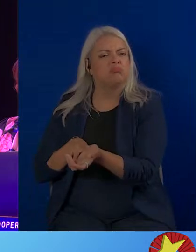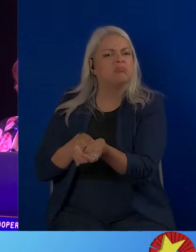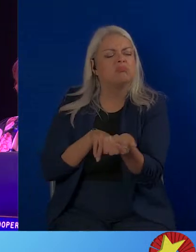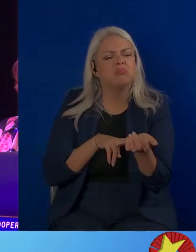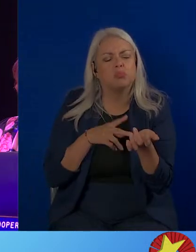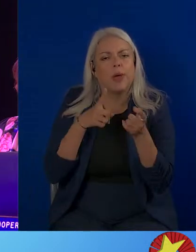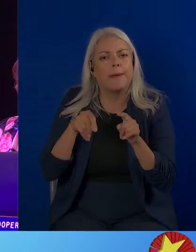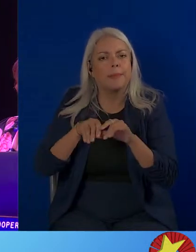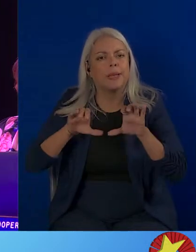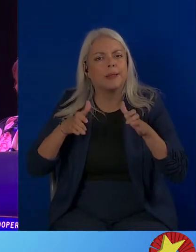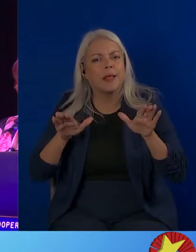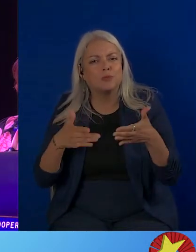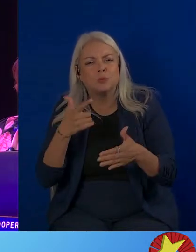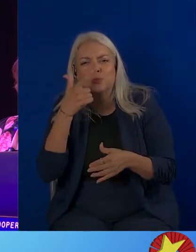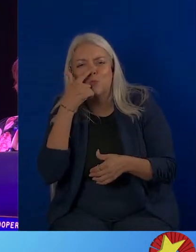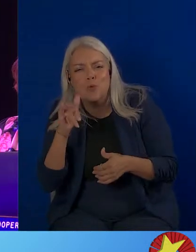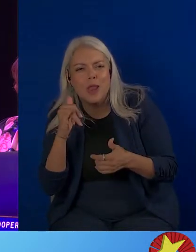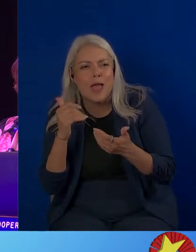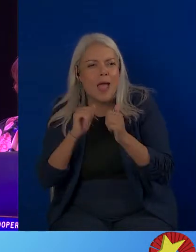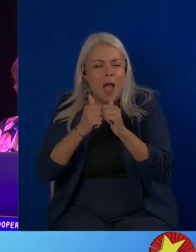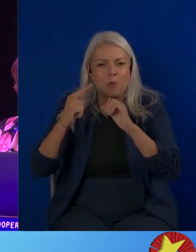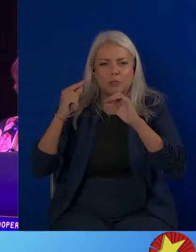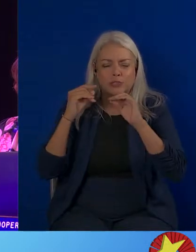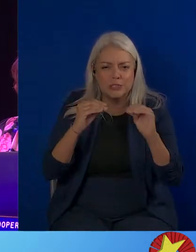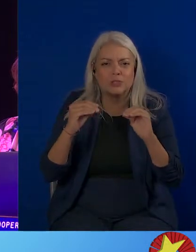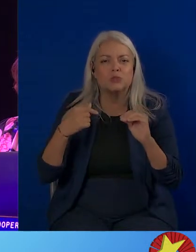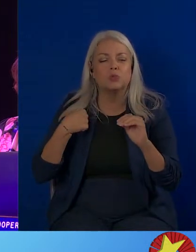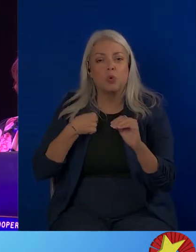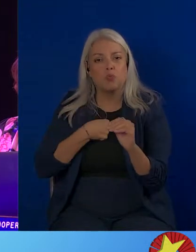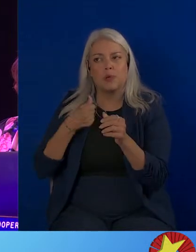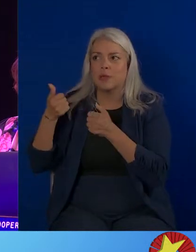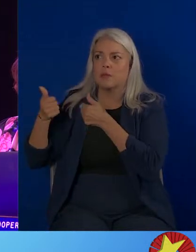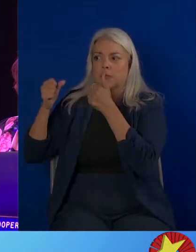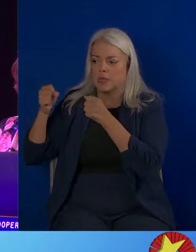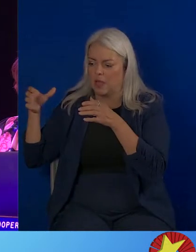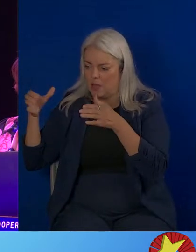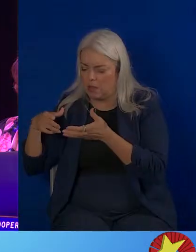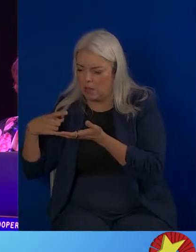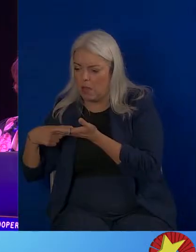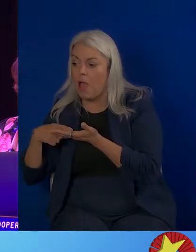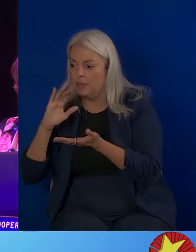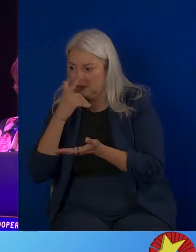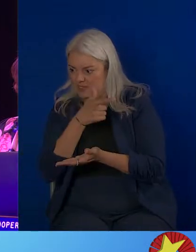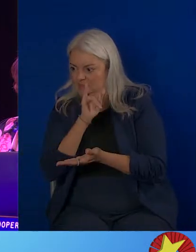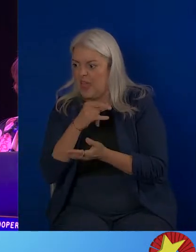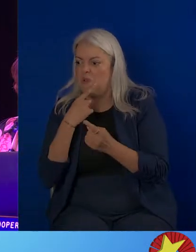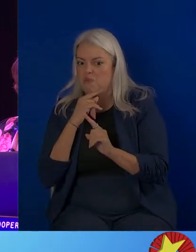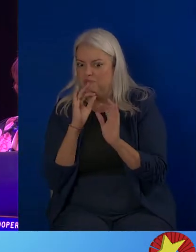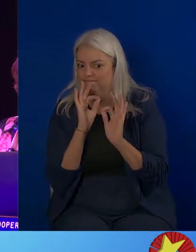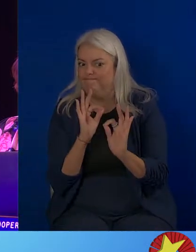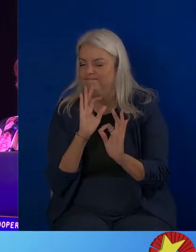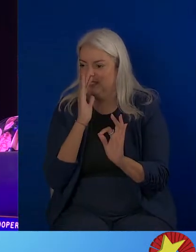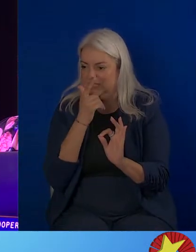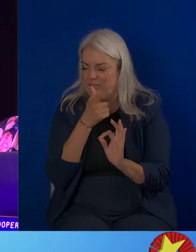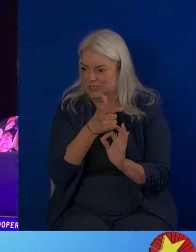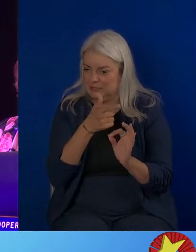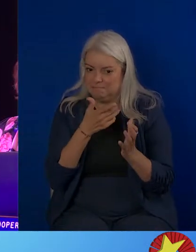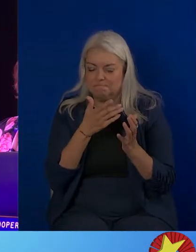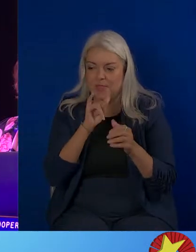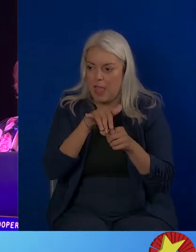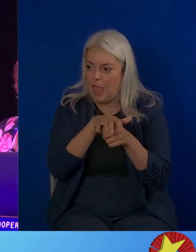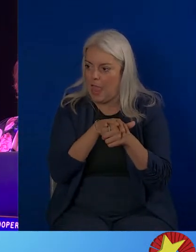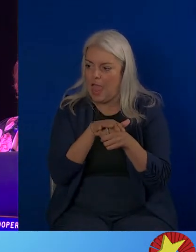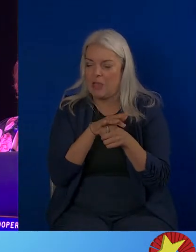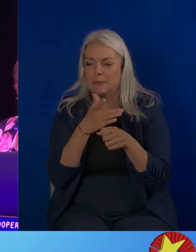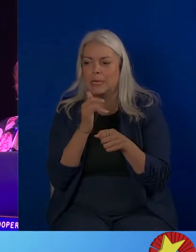on, so then we can come back together and say, this is what seems to be working. These are the areas that seem to